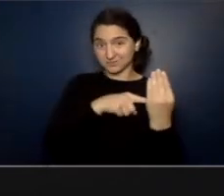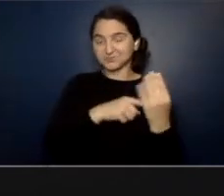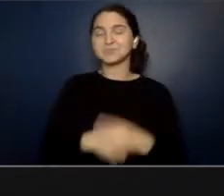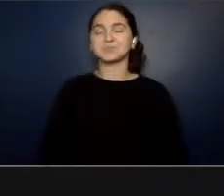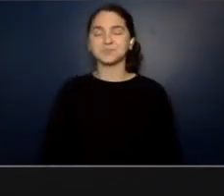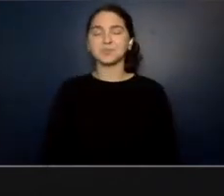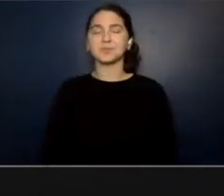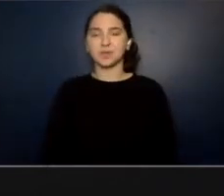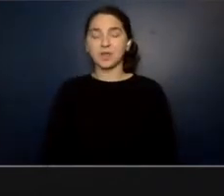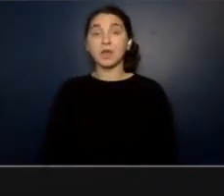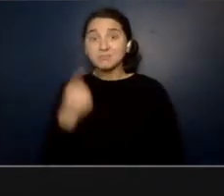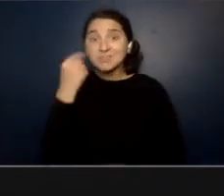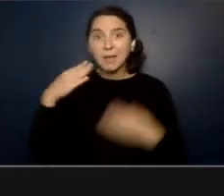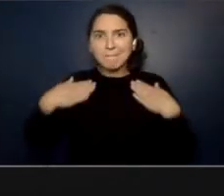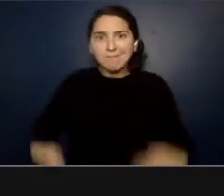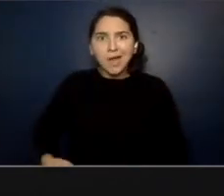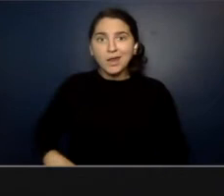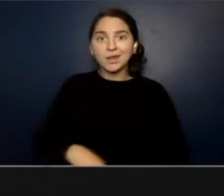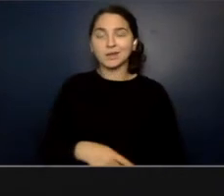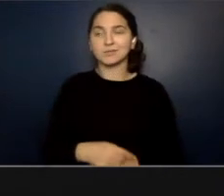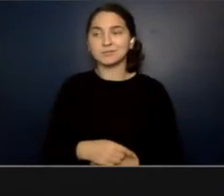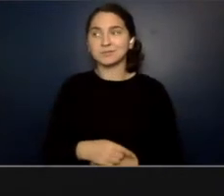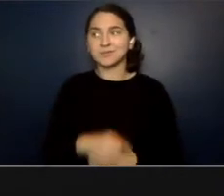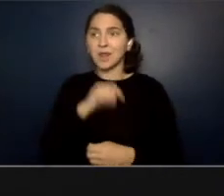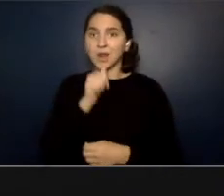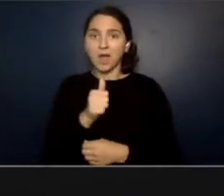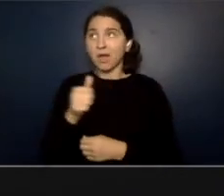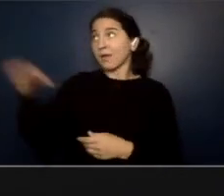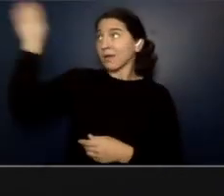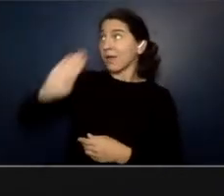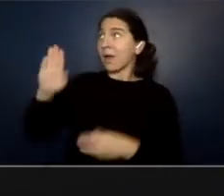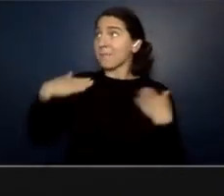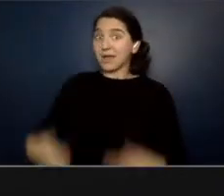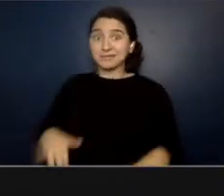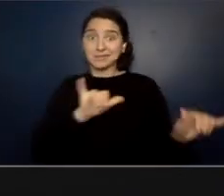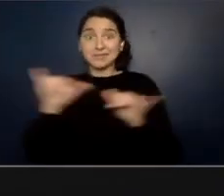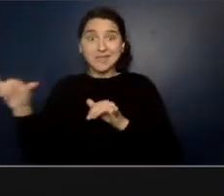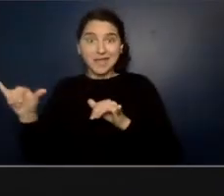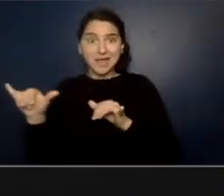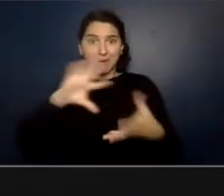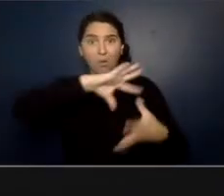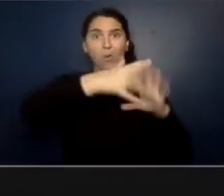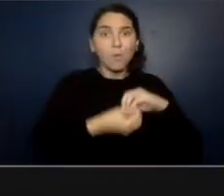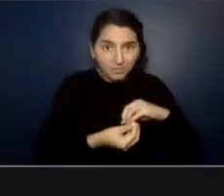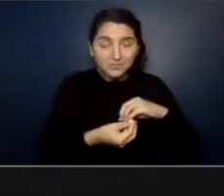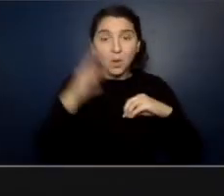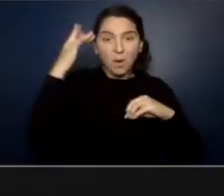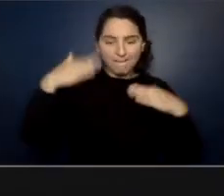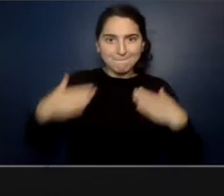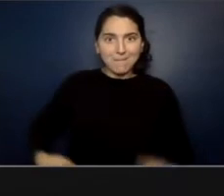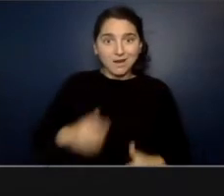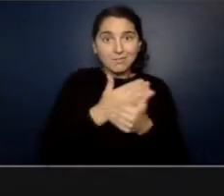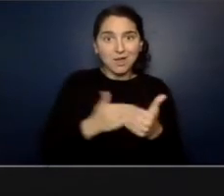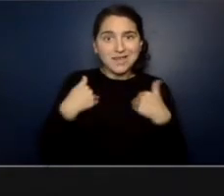that would not make it any less part of the body. And if the ear would say, because I am not an eye, I do not belong